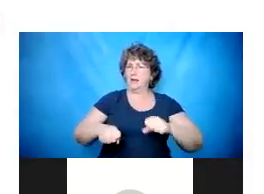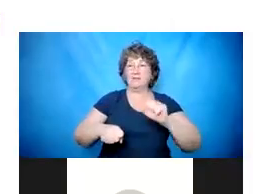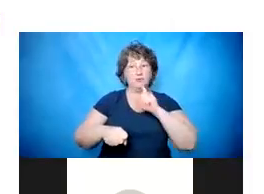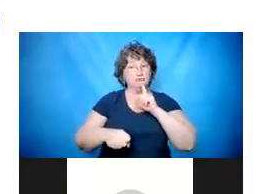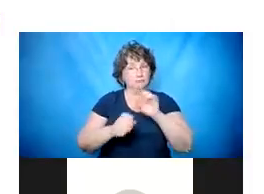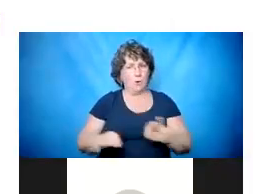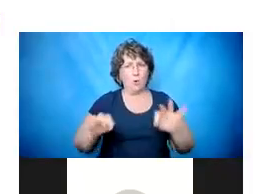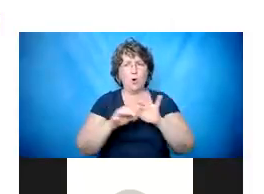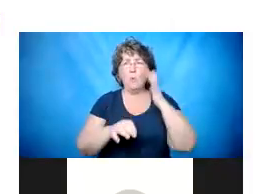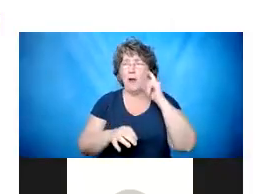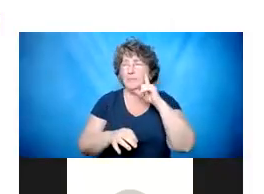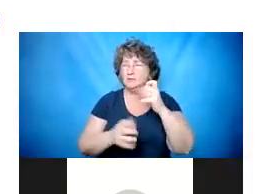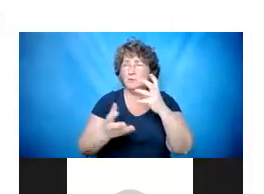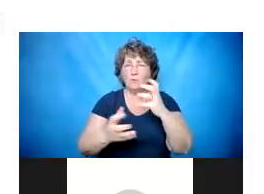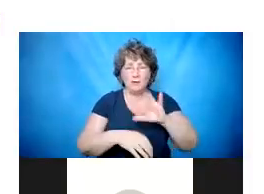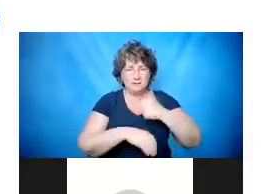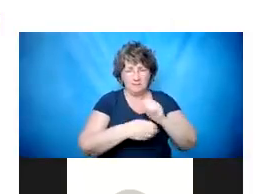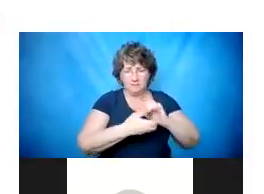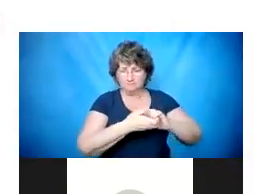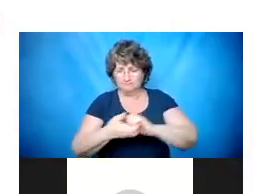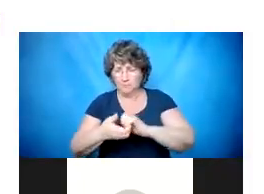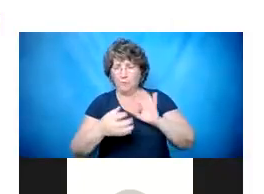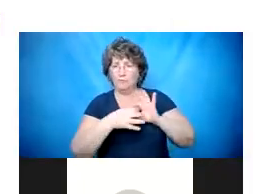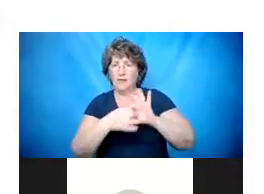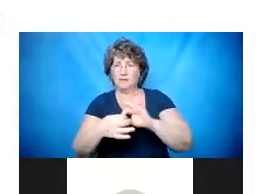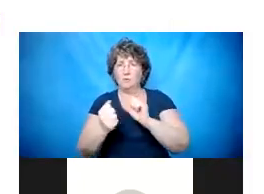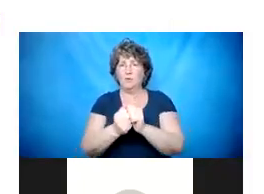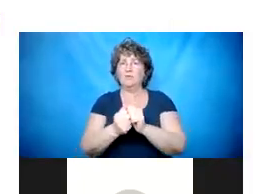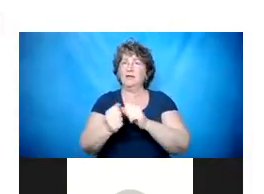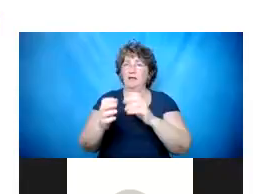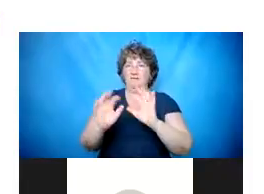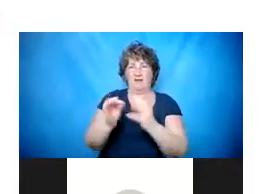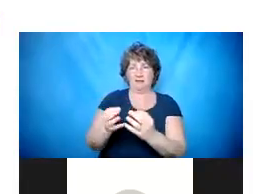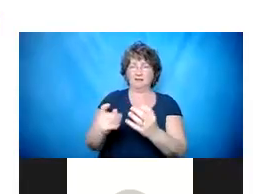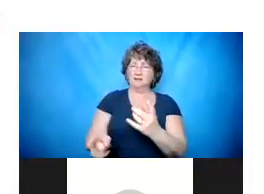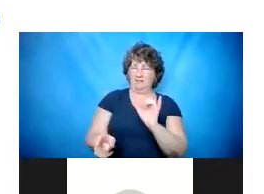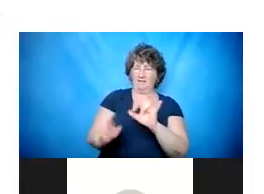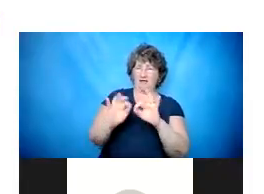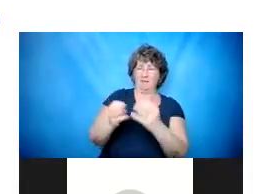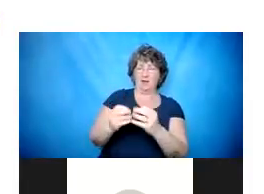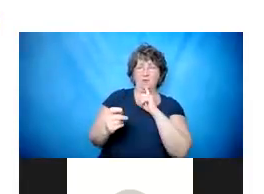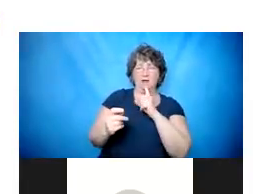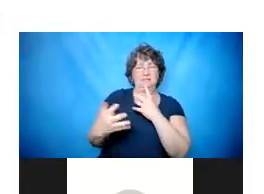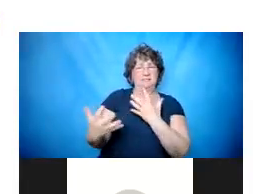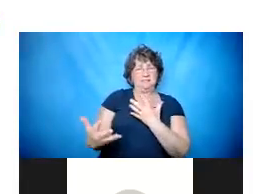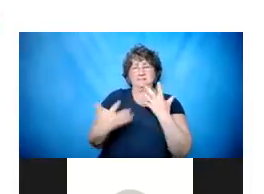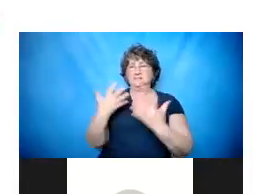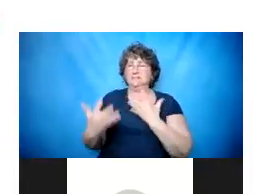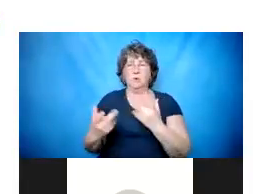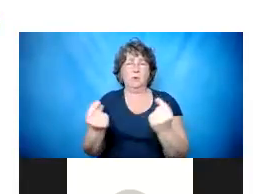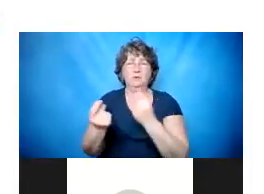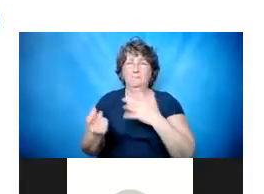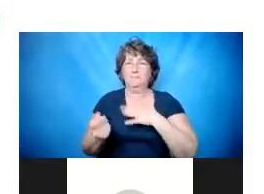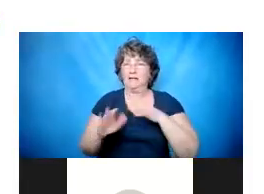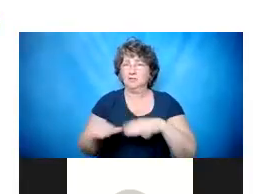with families by providing their shared experience of having a child with a disability and understanding their language and culture.